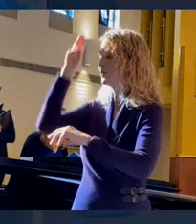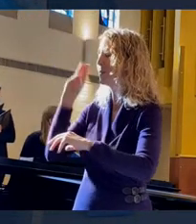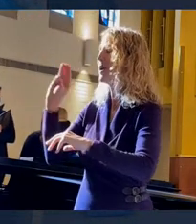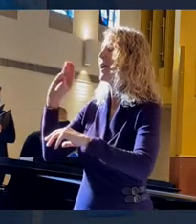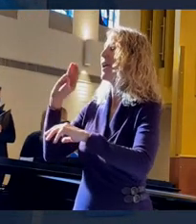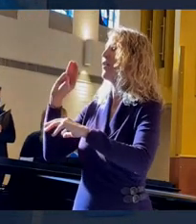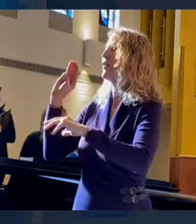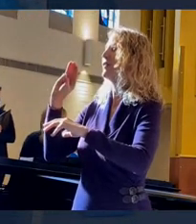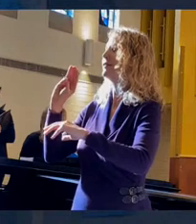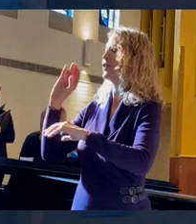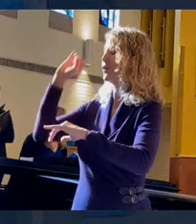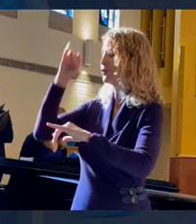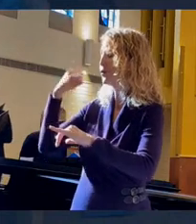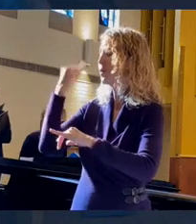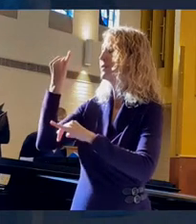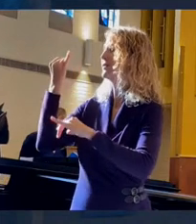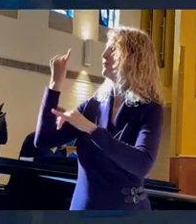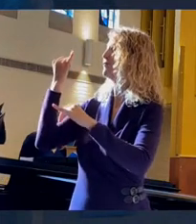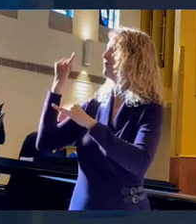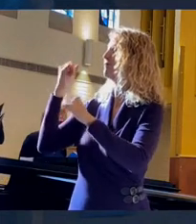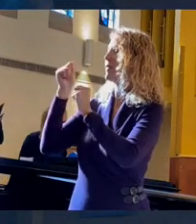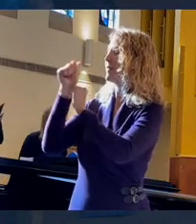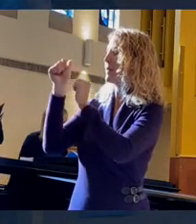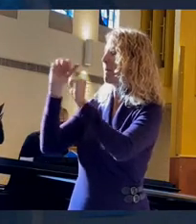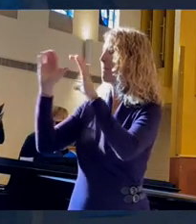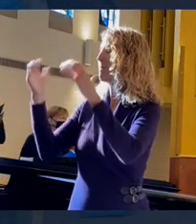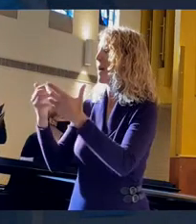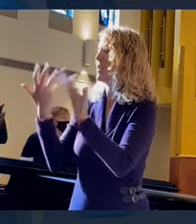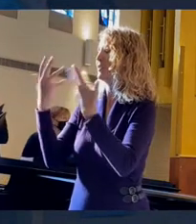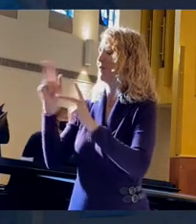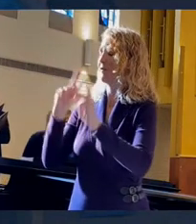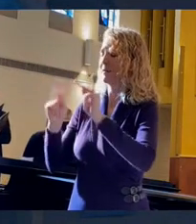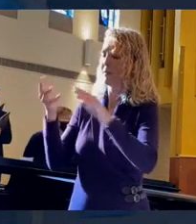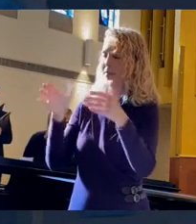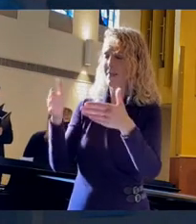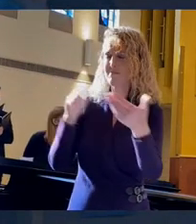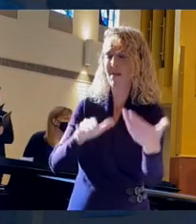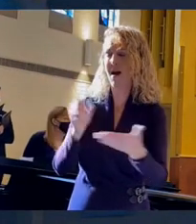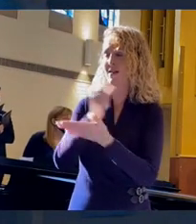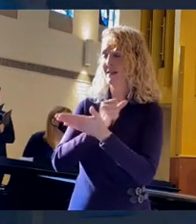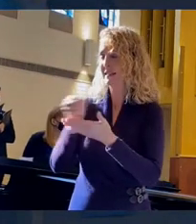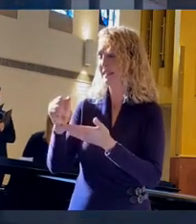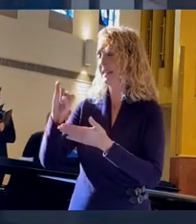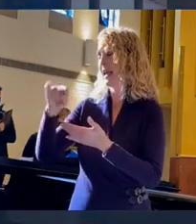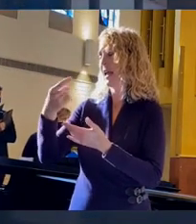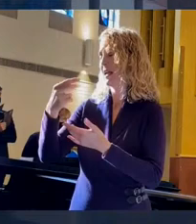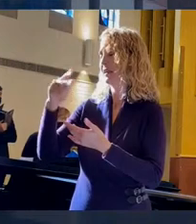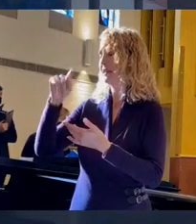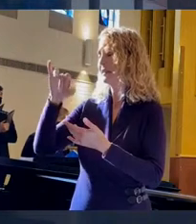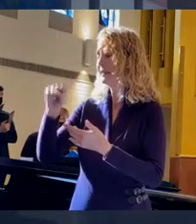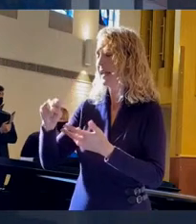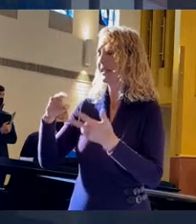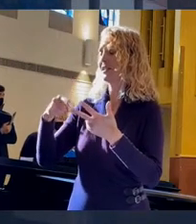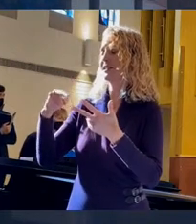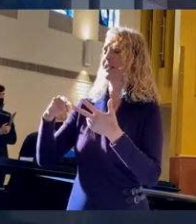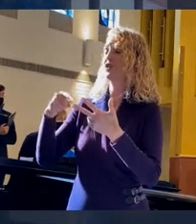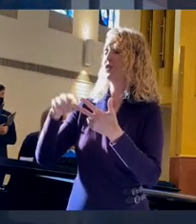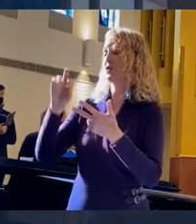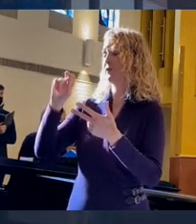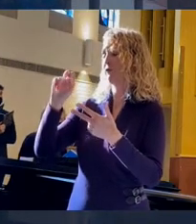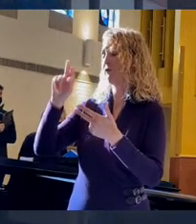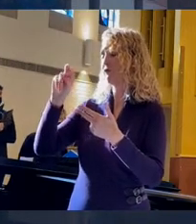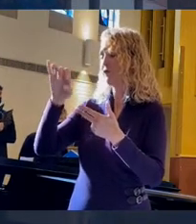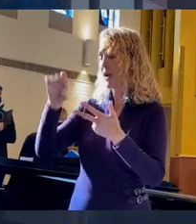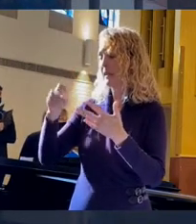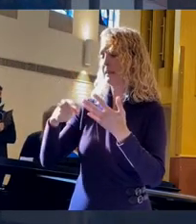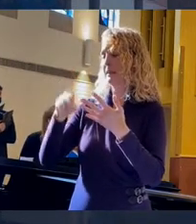of God, with Blessed Joseph, her spouse, with the apostles and martyrs, with St. Ignatius, St. Francis Xavier, St. Robert Bellarmine, Venerable